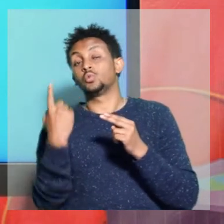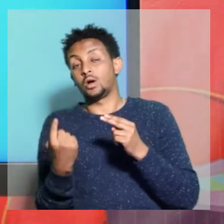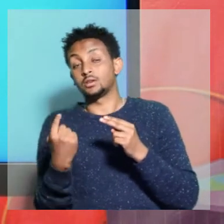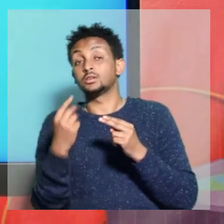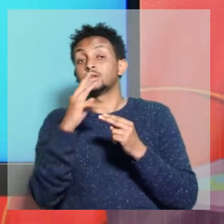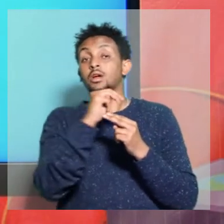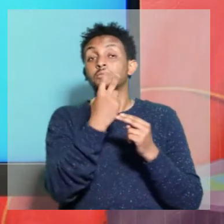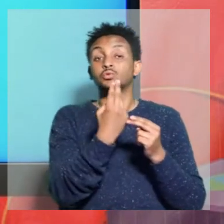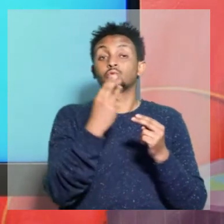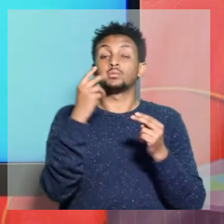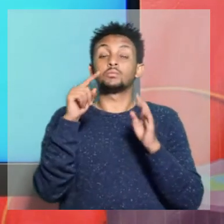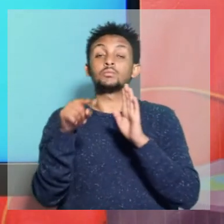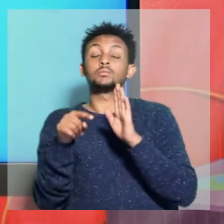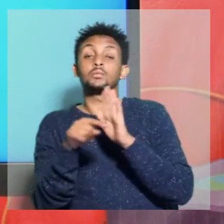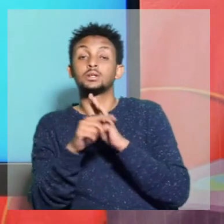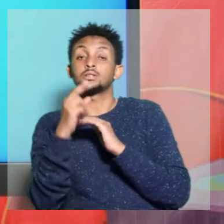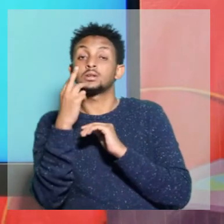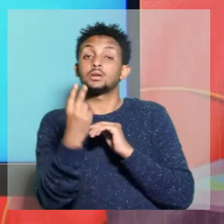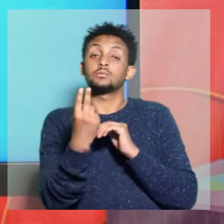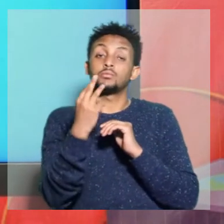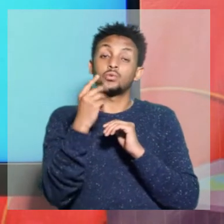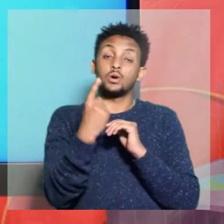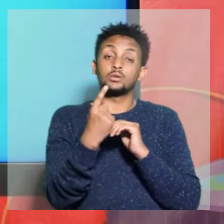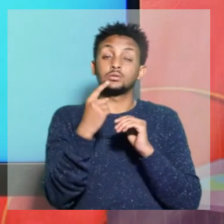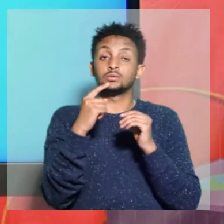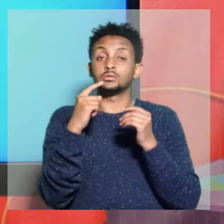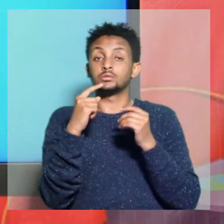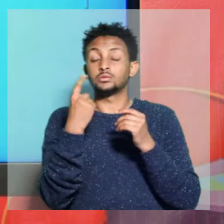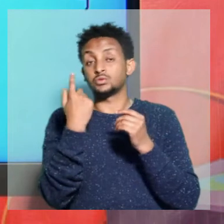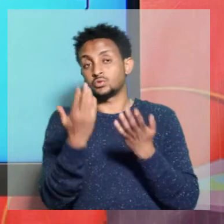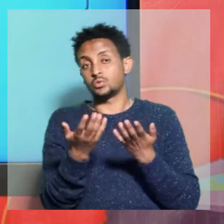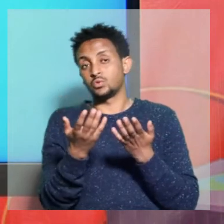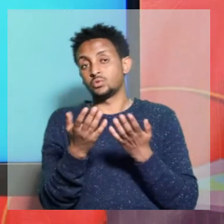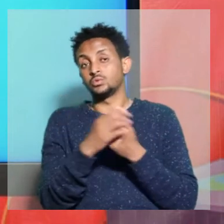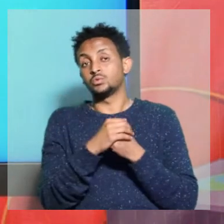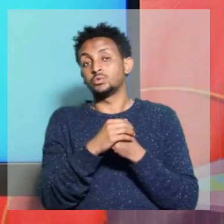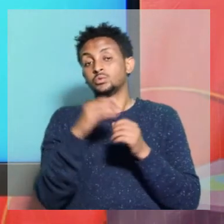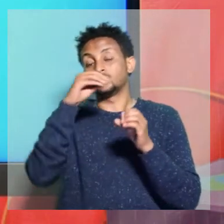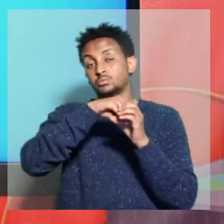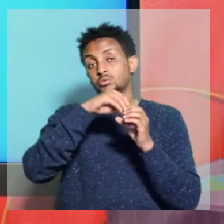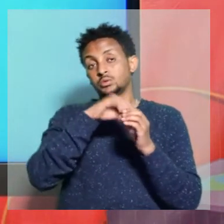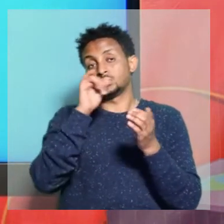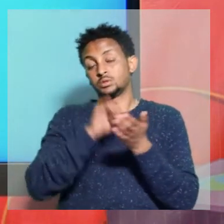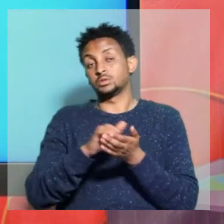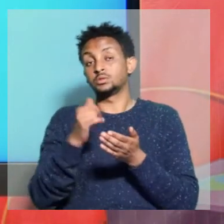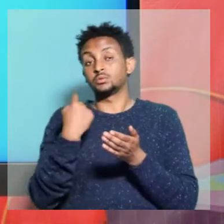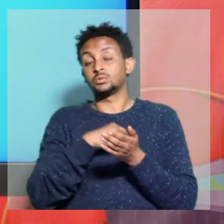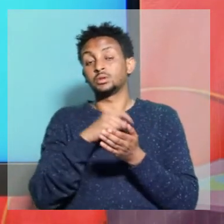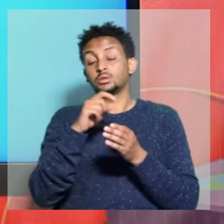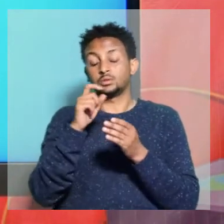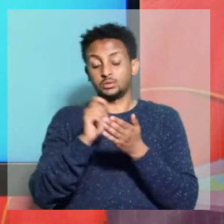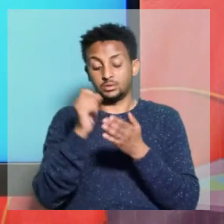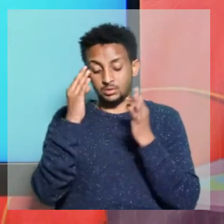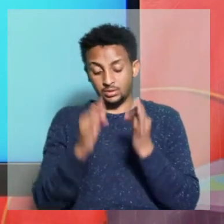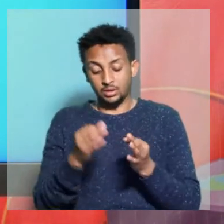plus m2 minus m1 u2. This is how we determine. So putting this, v2 can be determined